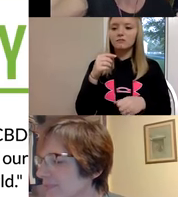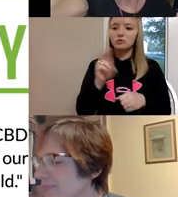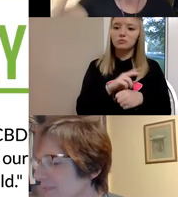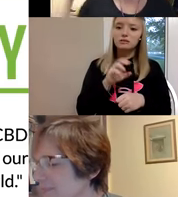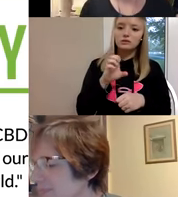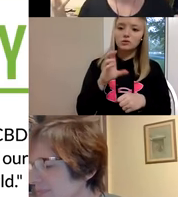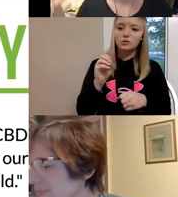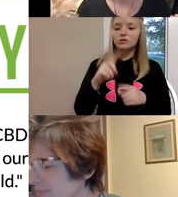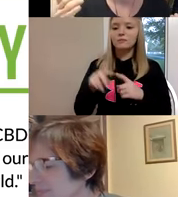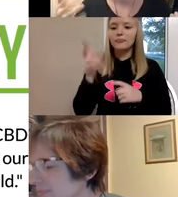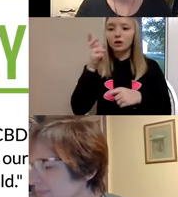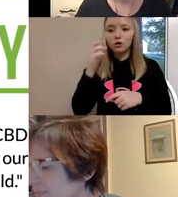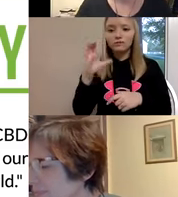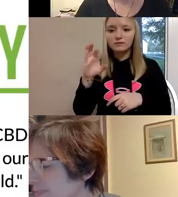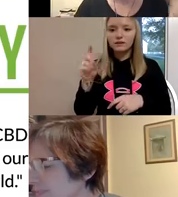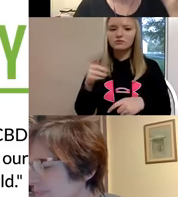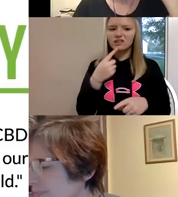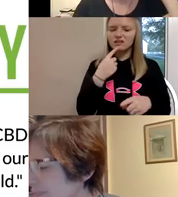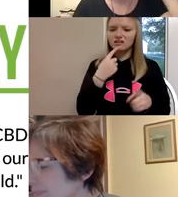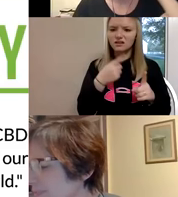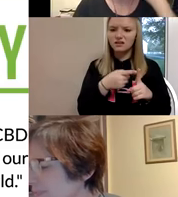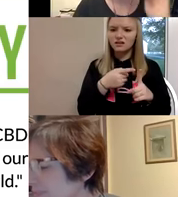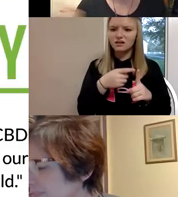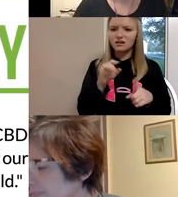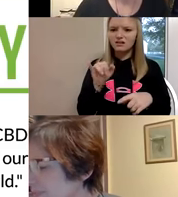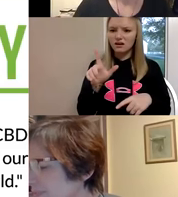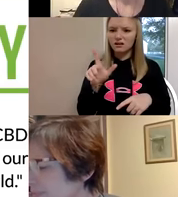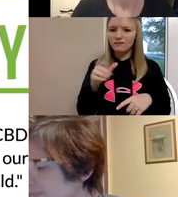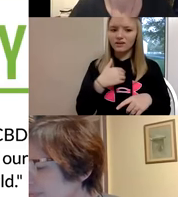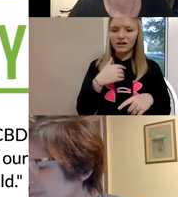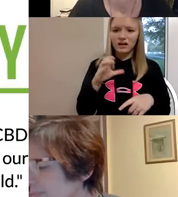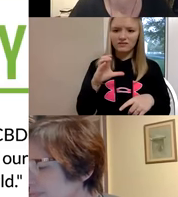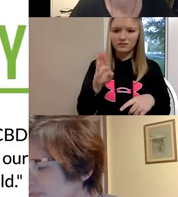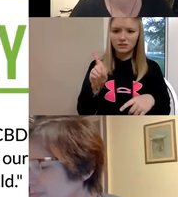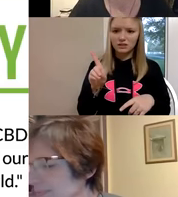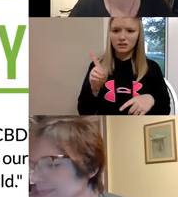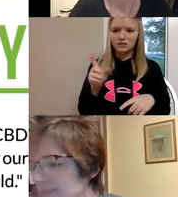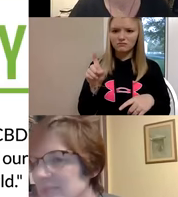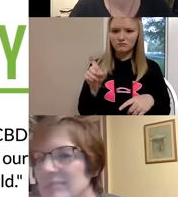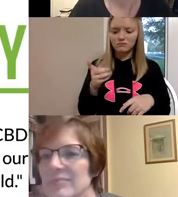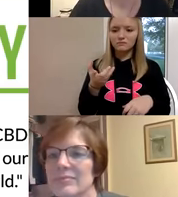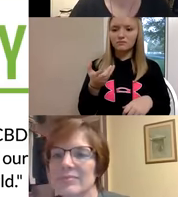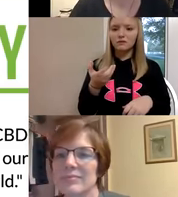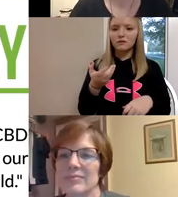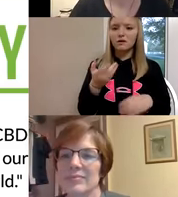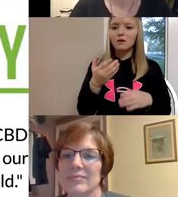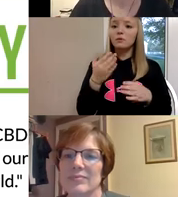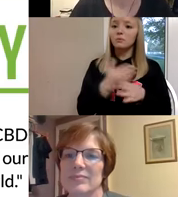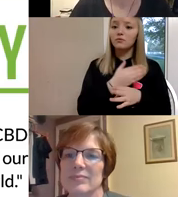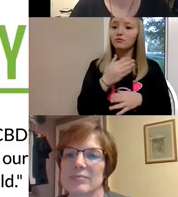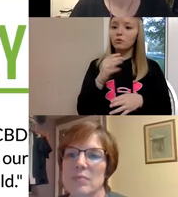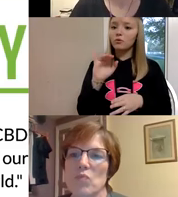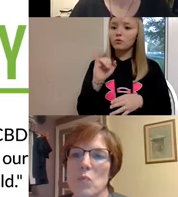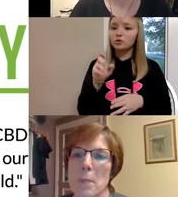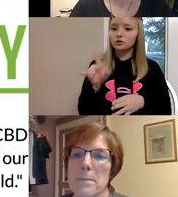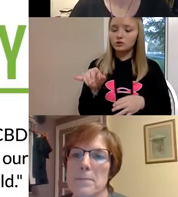naturally they said, well, is this, you know, does Young Living have CBD? And before July of last year, I had to